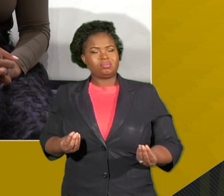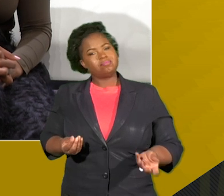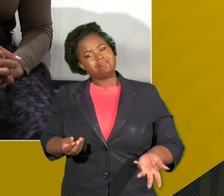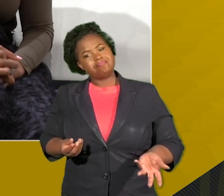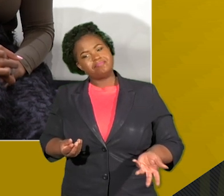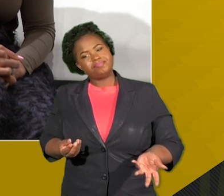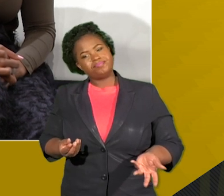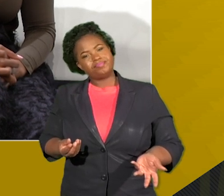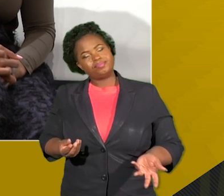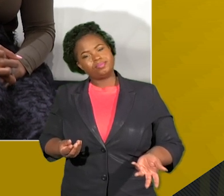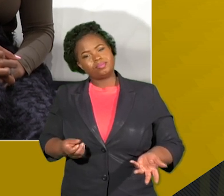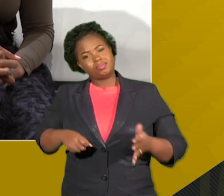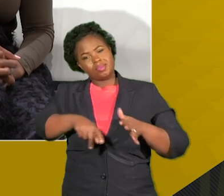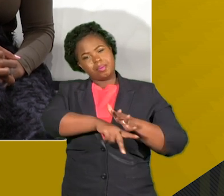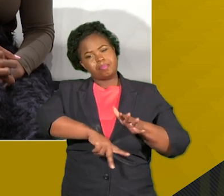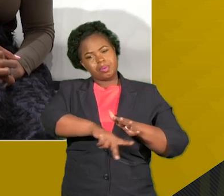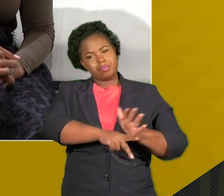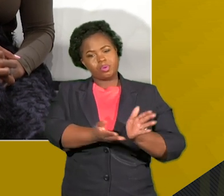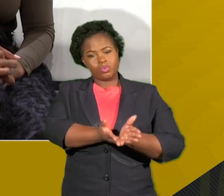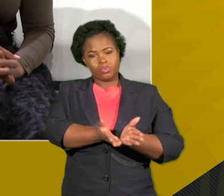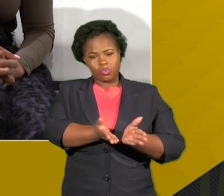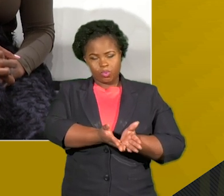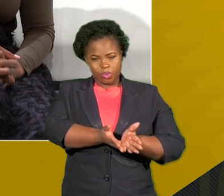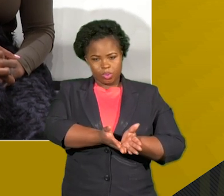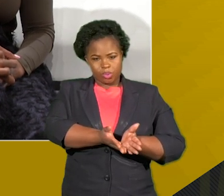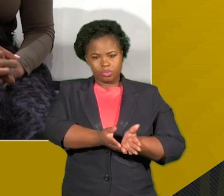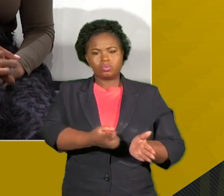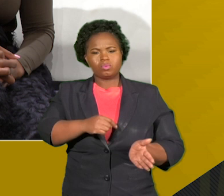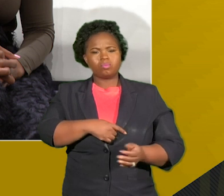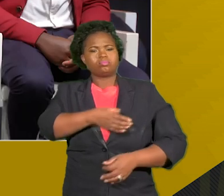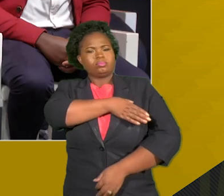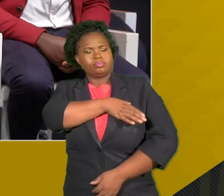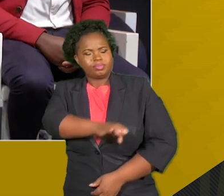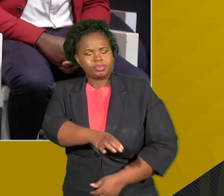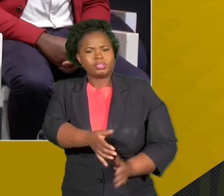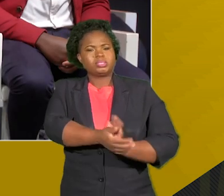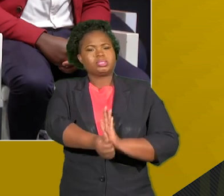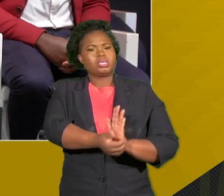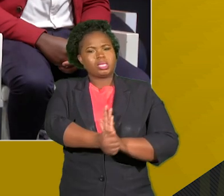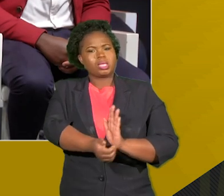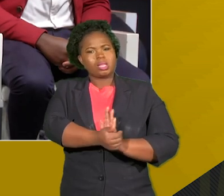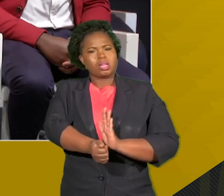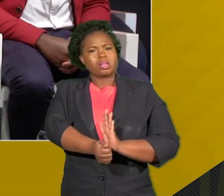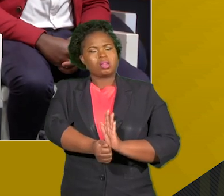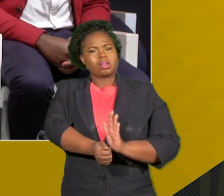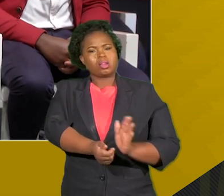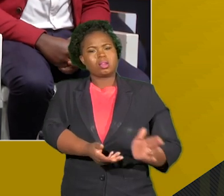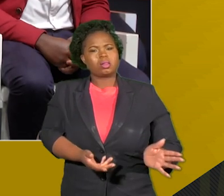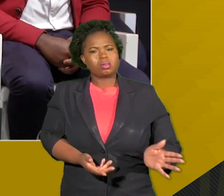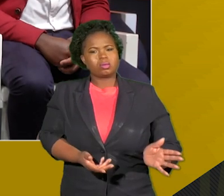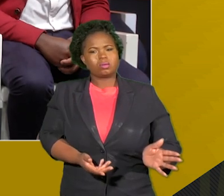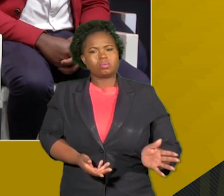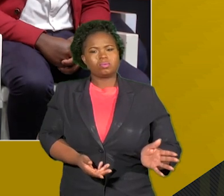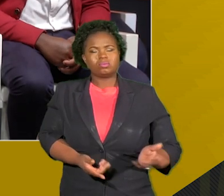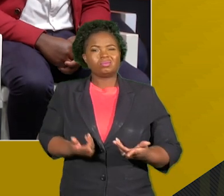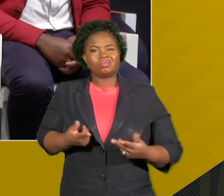maybe at primary level for now. So we want to empower them with skills that are extracurricular. I mean, they are not